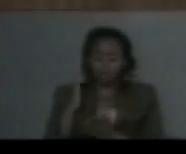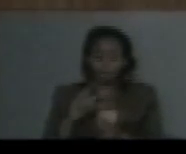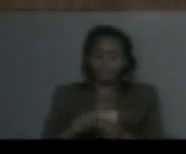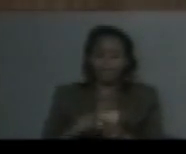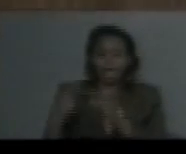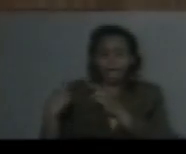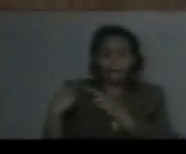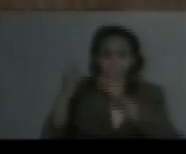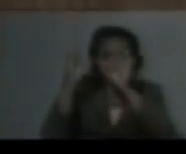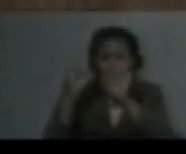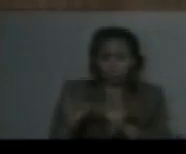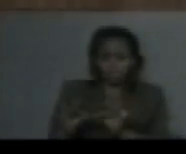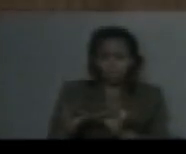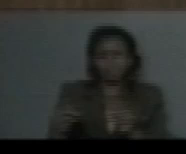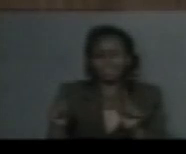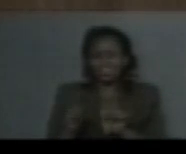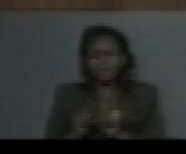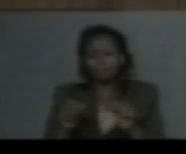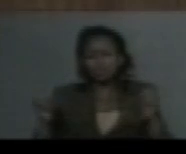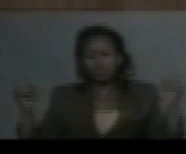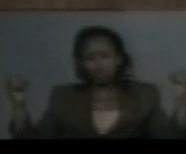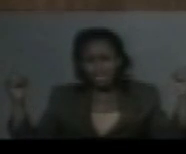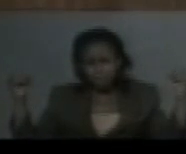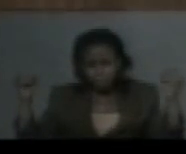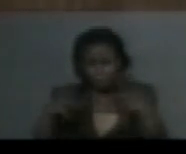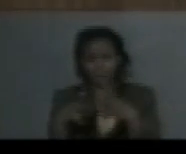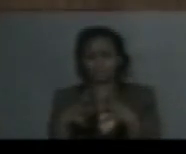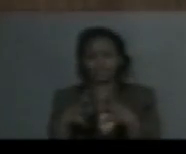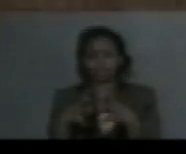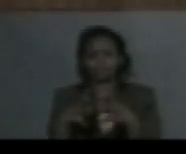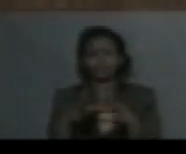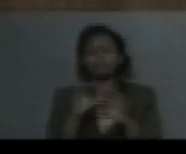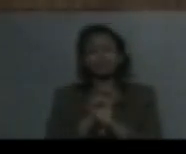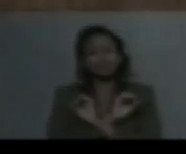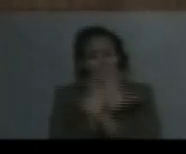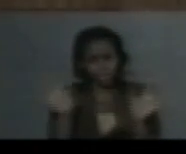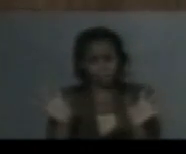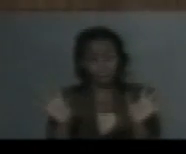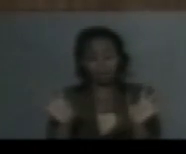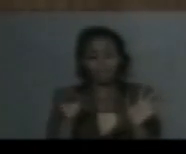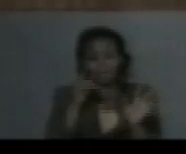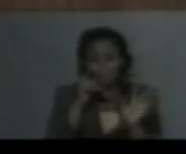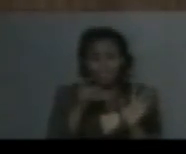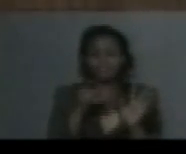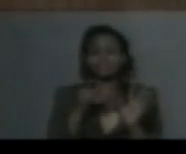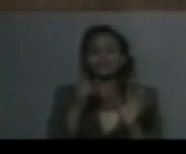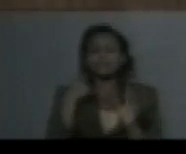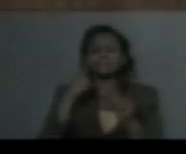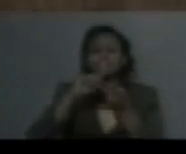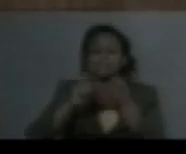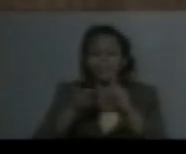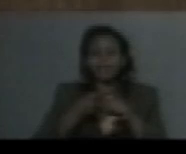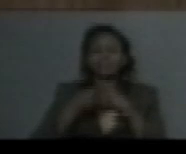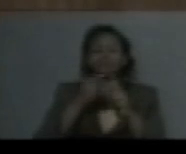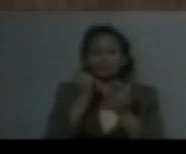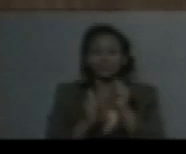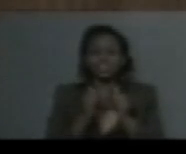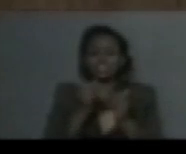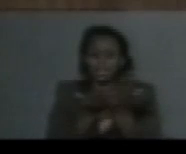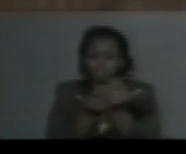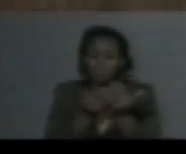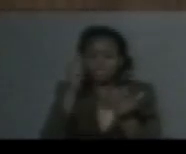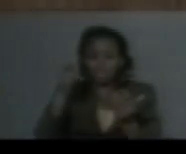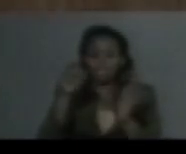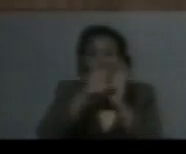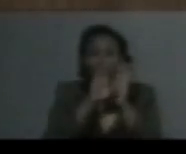accountable, and transparent. That is the constitutional threshold, reducible minimum